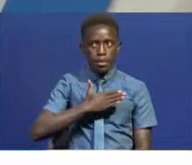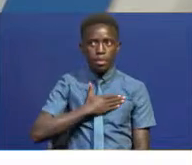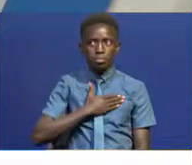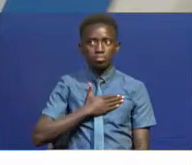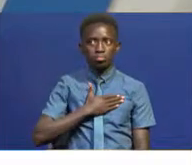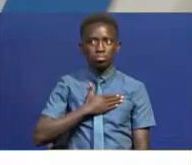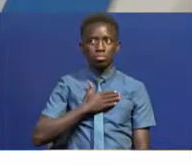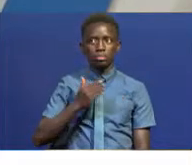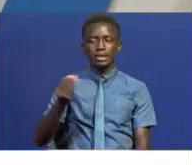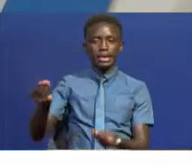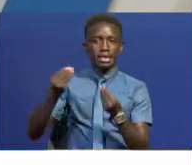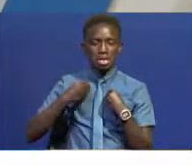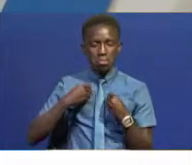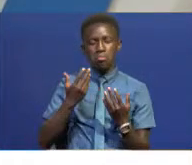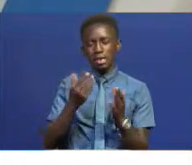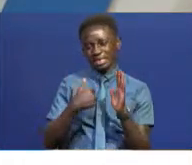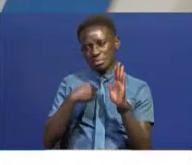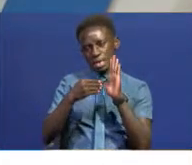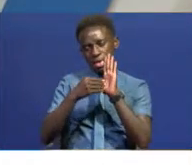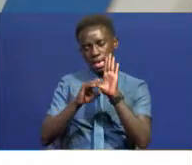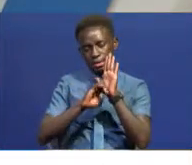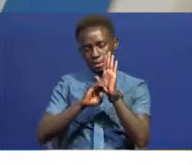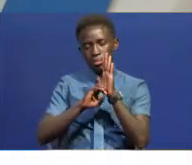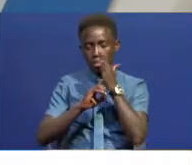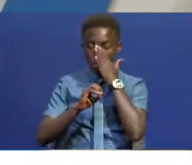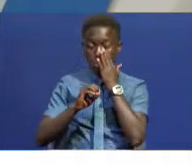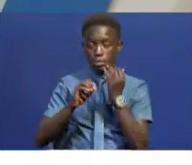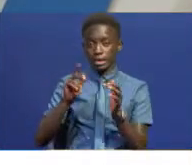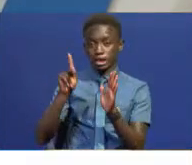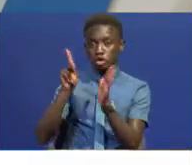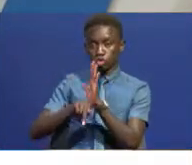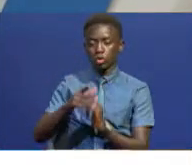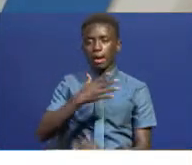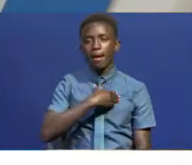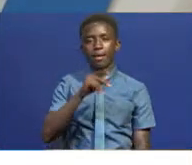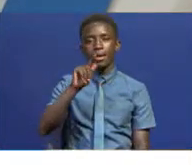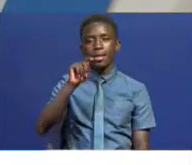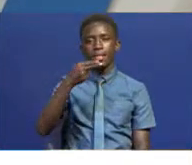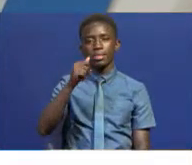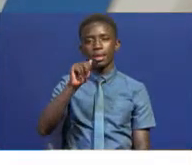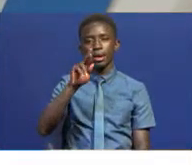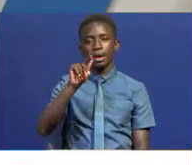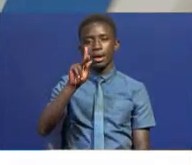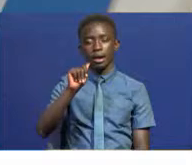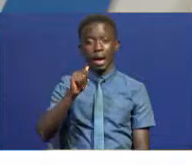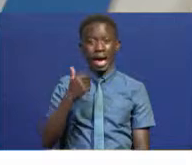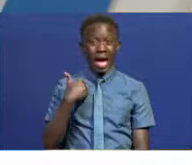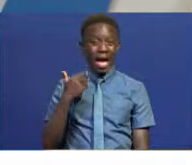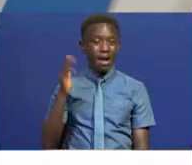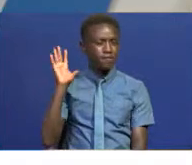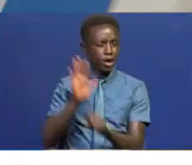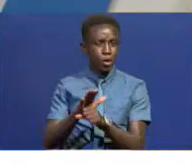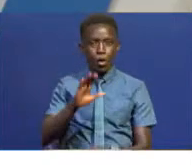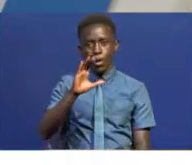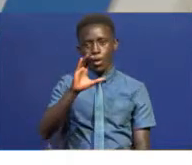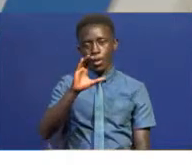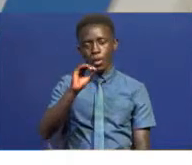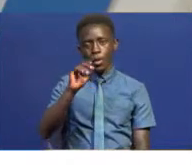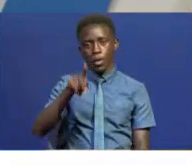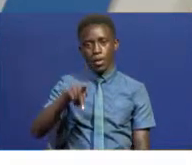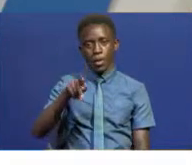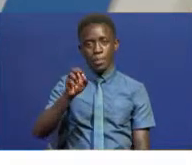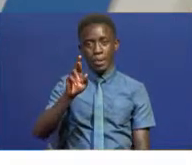registration of Kitui and Rakanithi, where we have a lot of copper. And our intention is to ensure that rather than having those